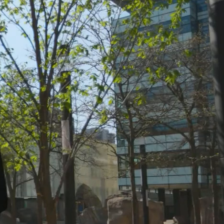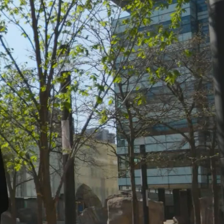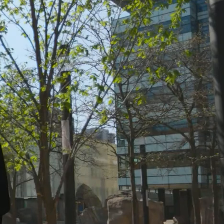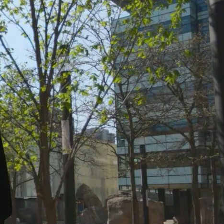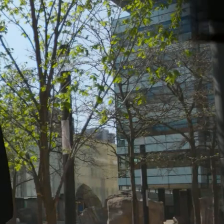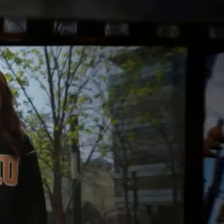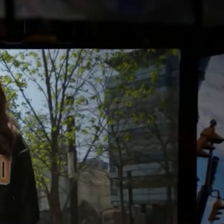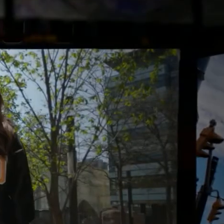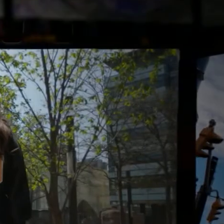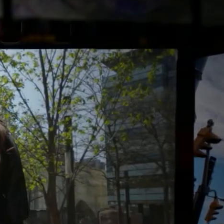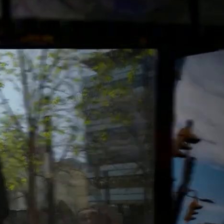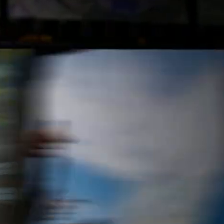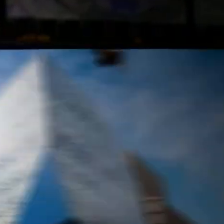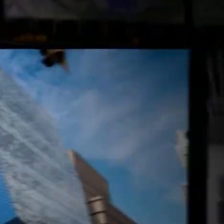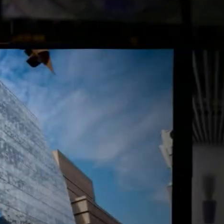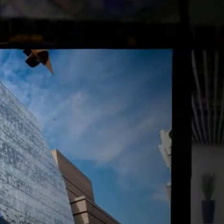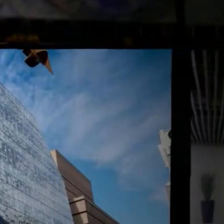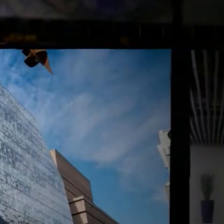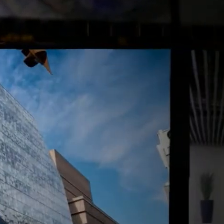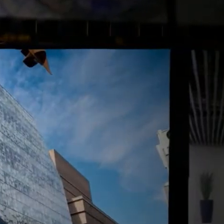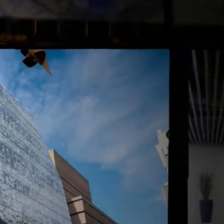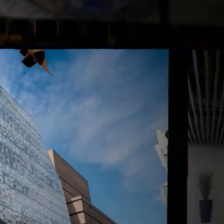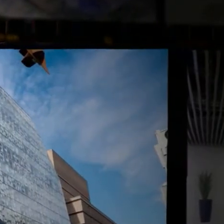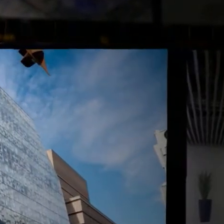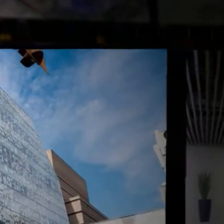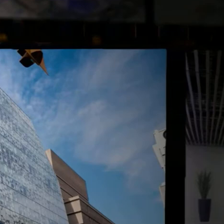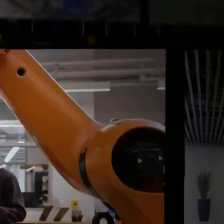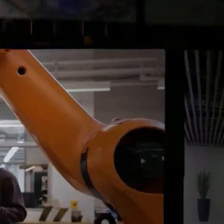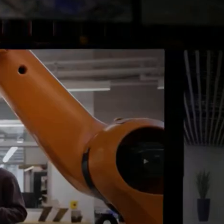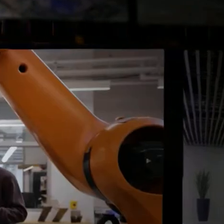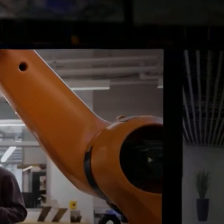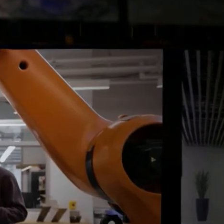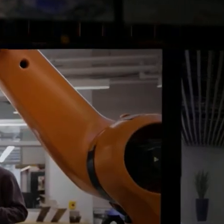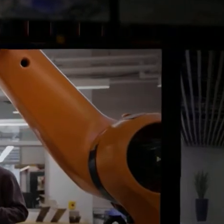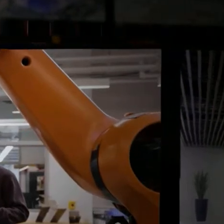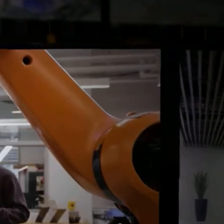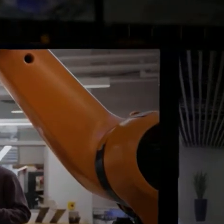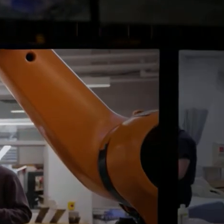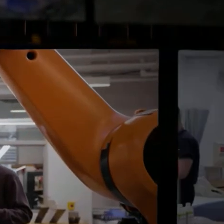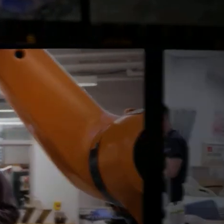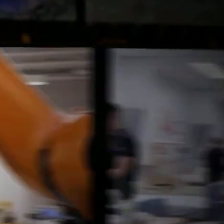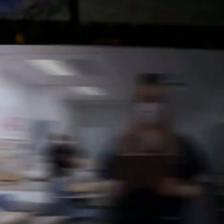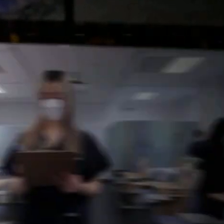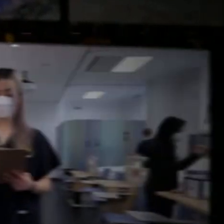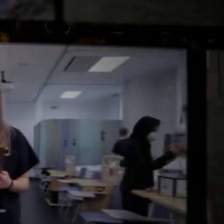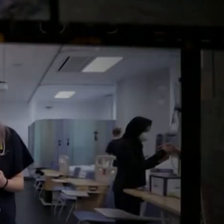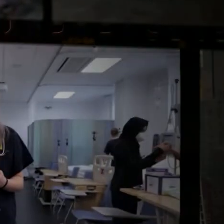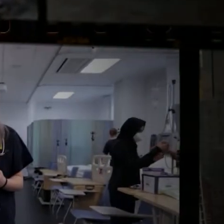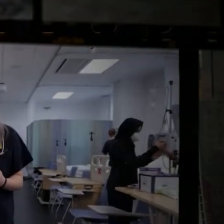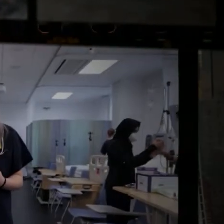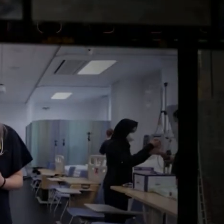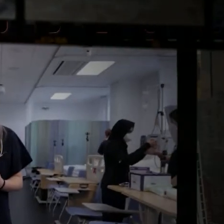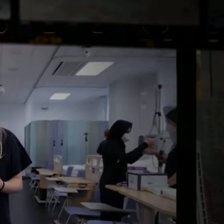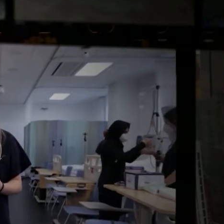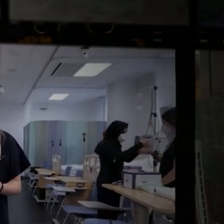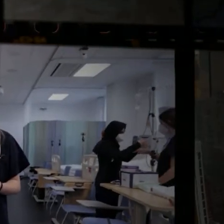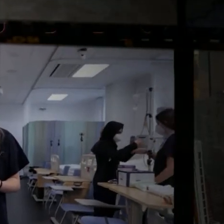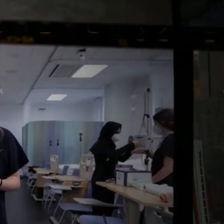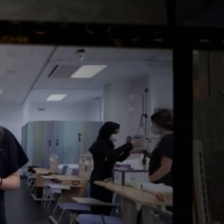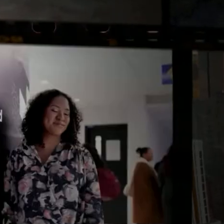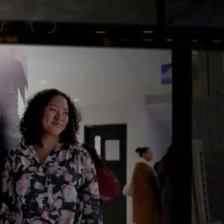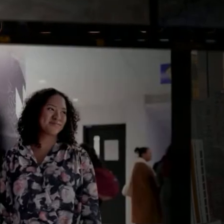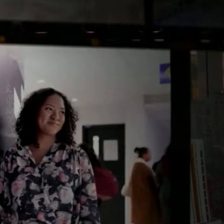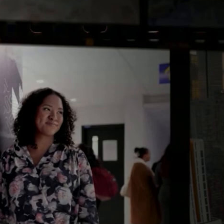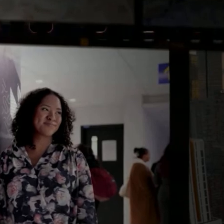We've grown along the way, but that's only fueled our aspirations to improve lives on our campus, in